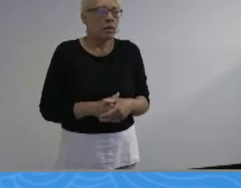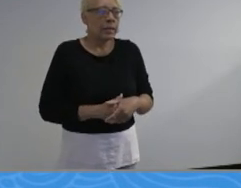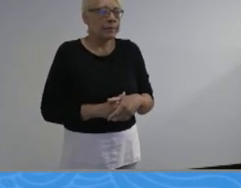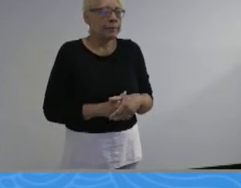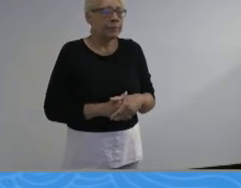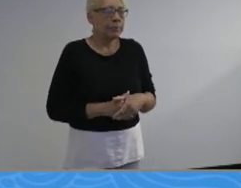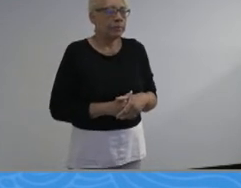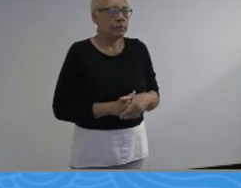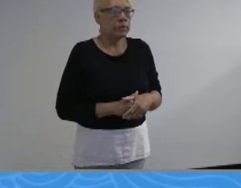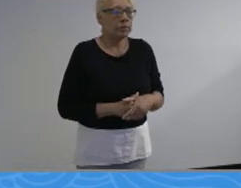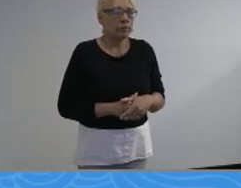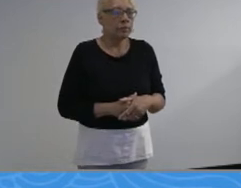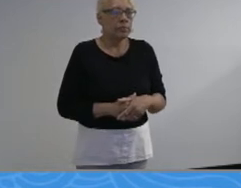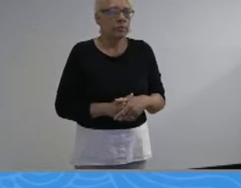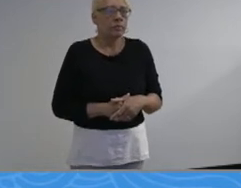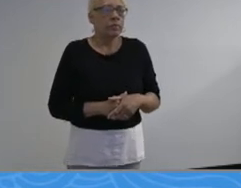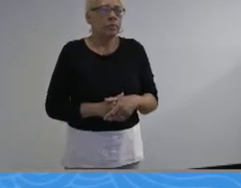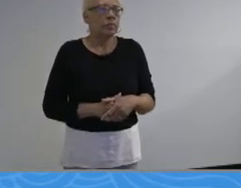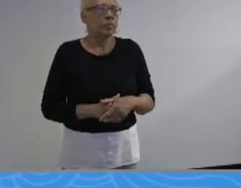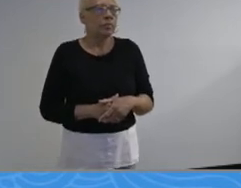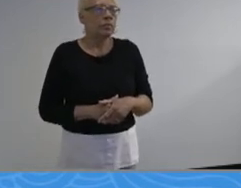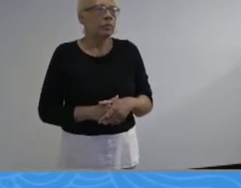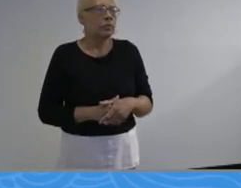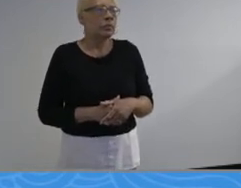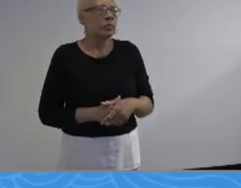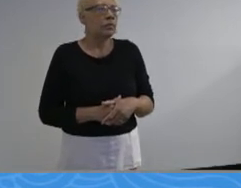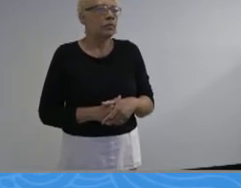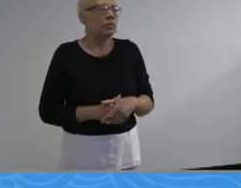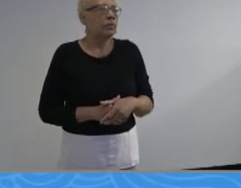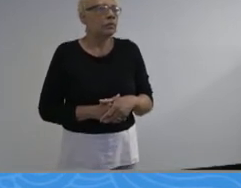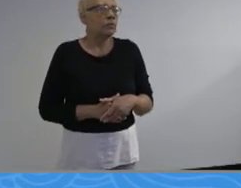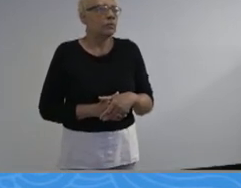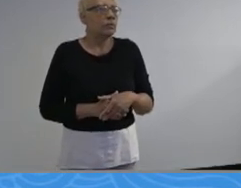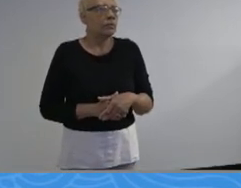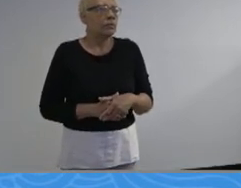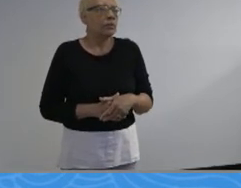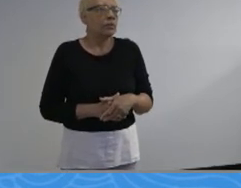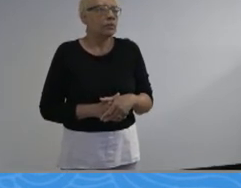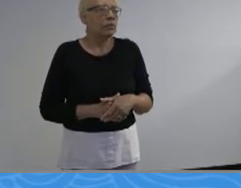Can we please get Araceli Simon pulled forward?